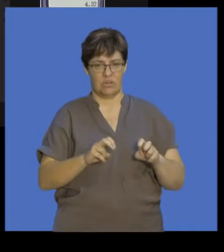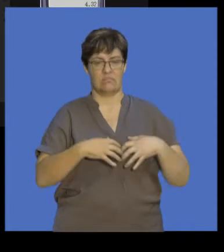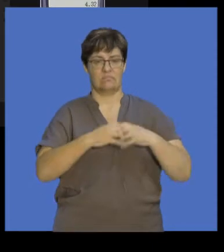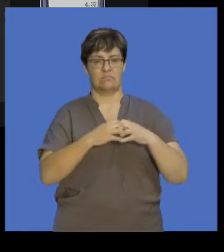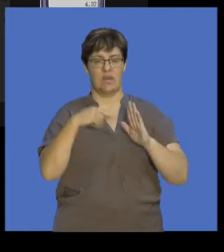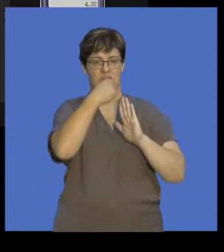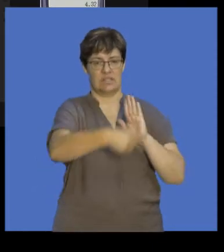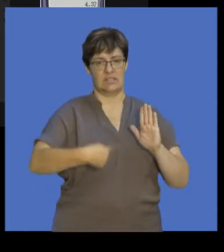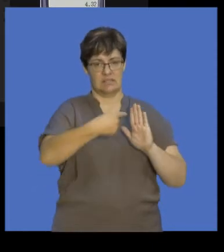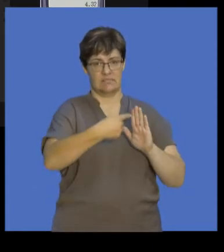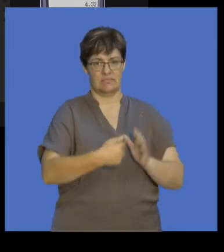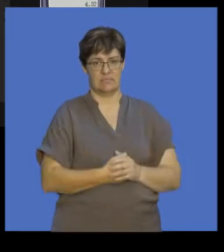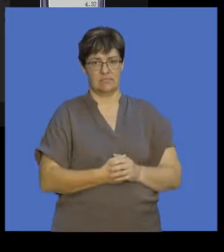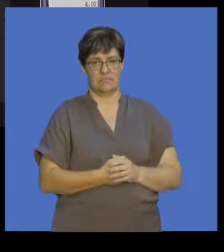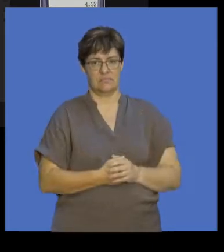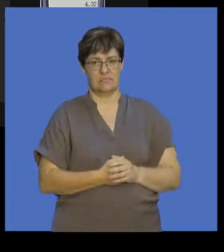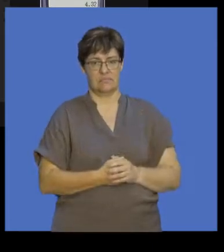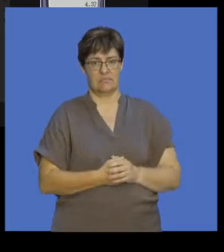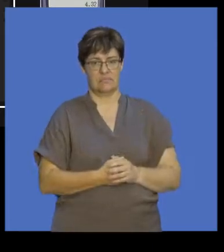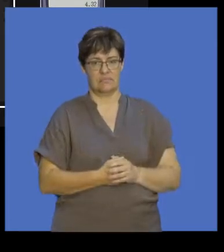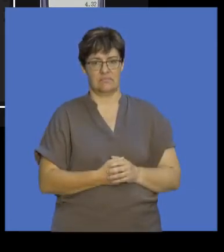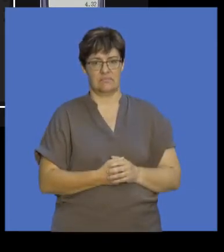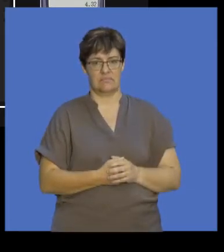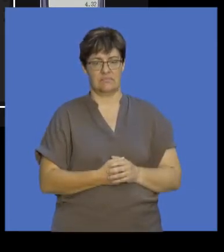electric circuit. Right.